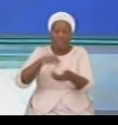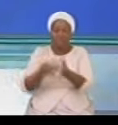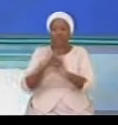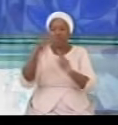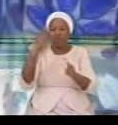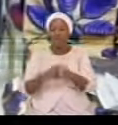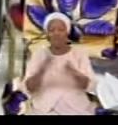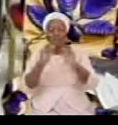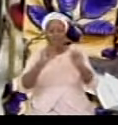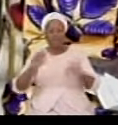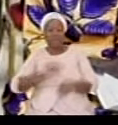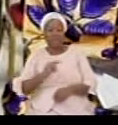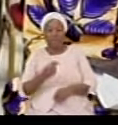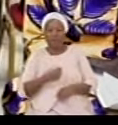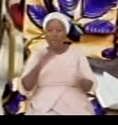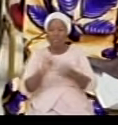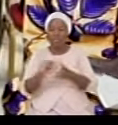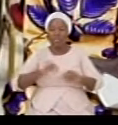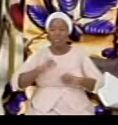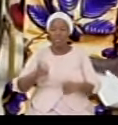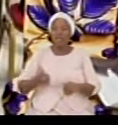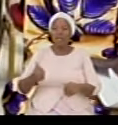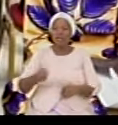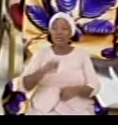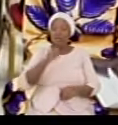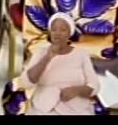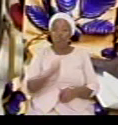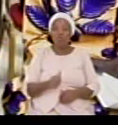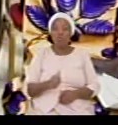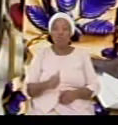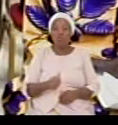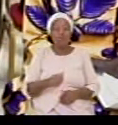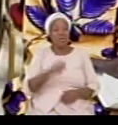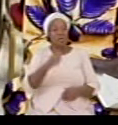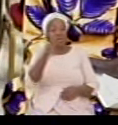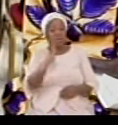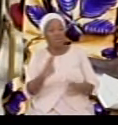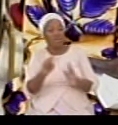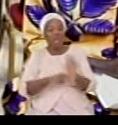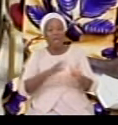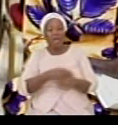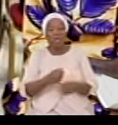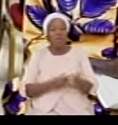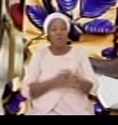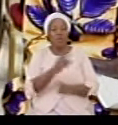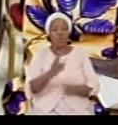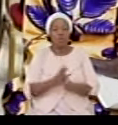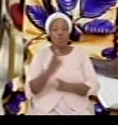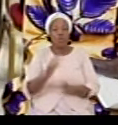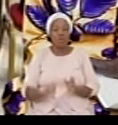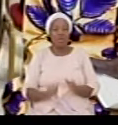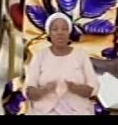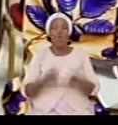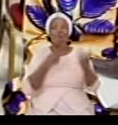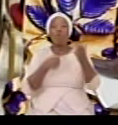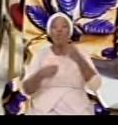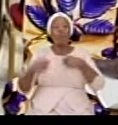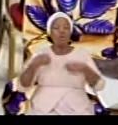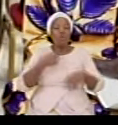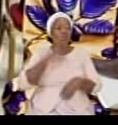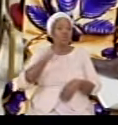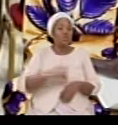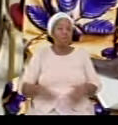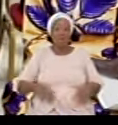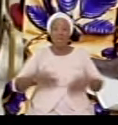Teaching us that denying ungodliness and worldly lusts, we should live. How do